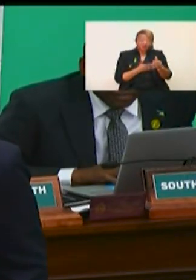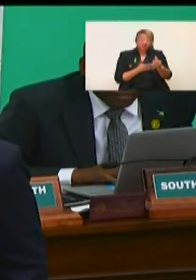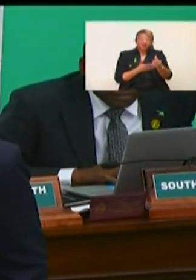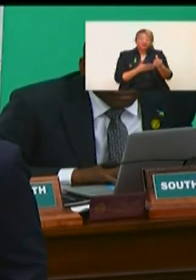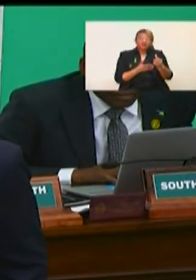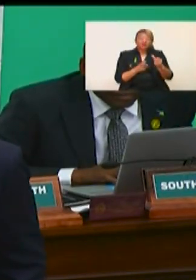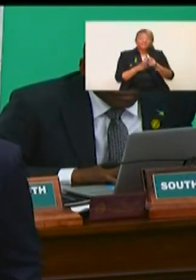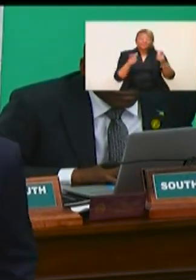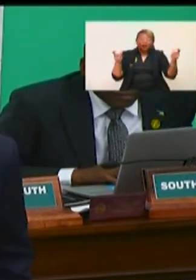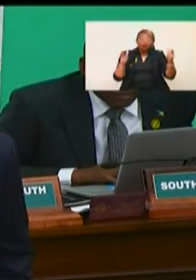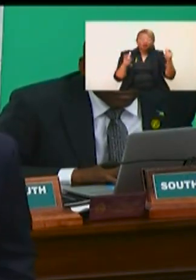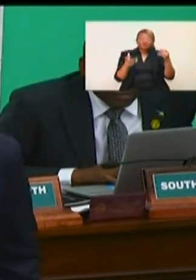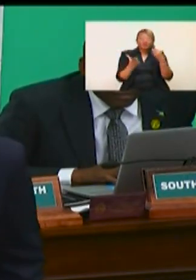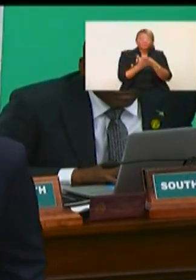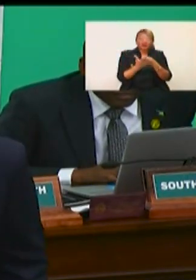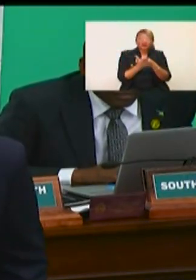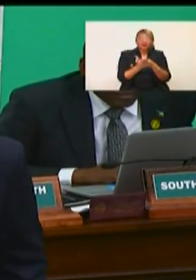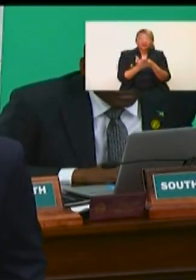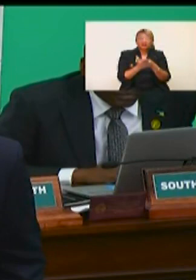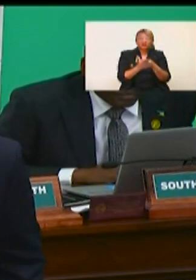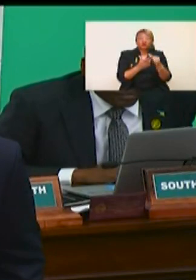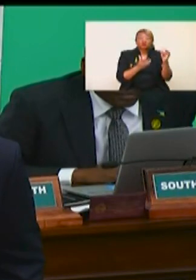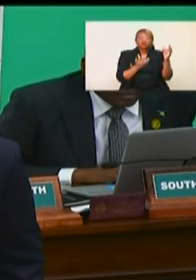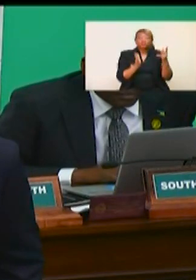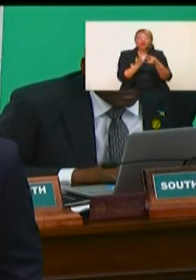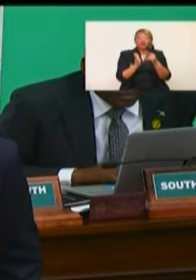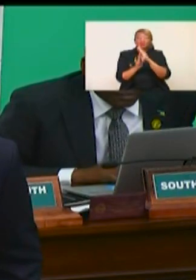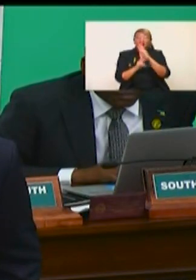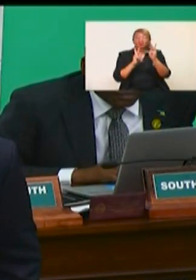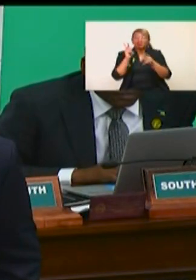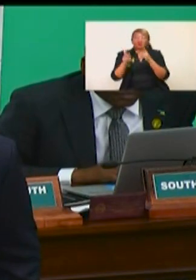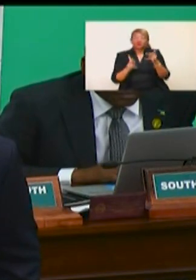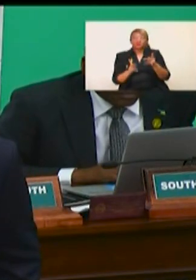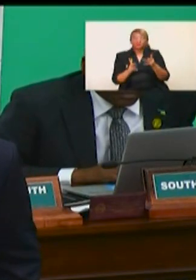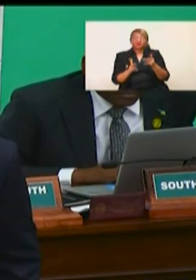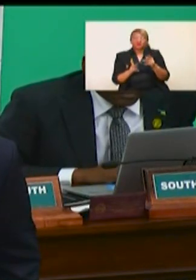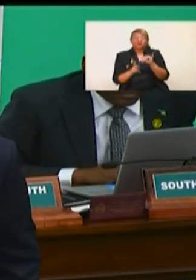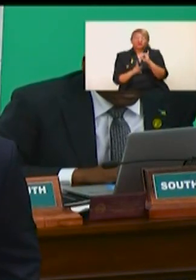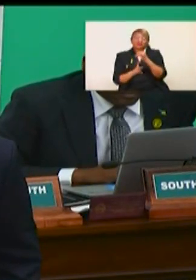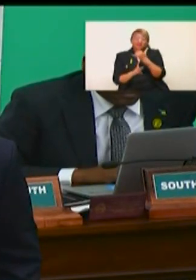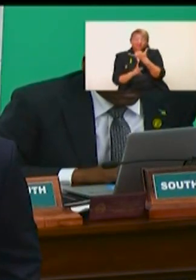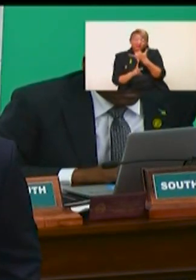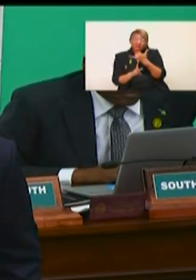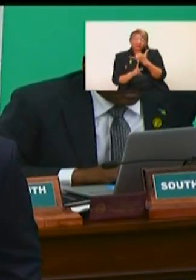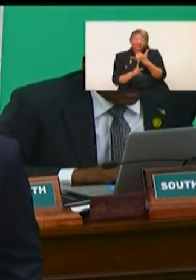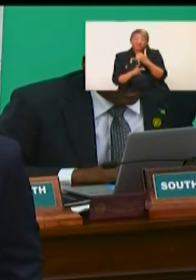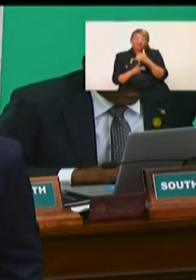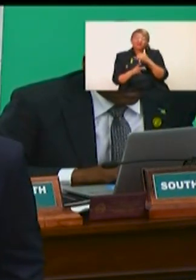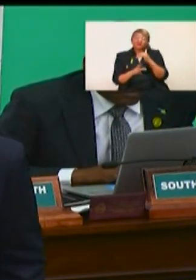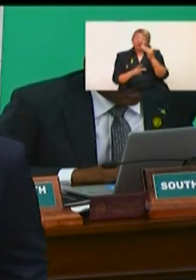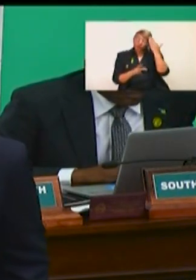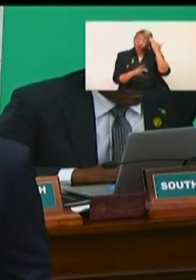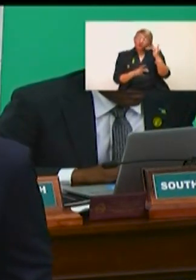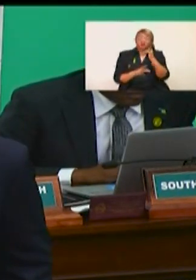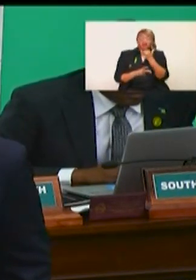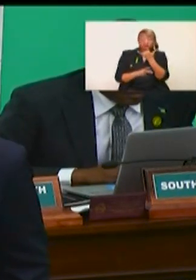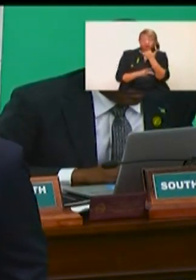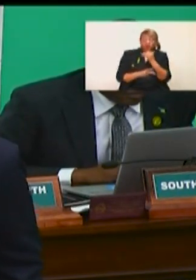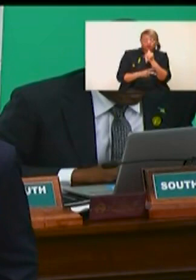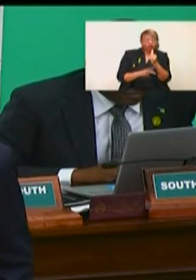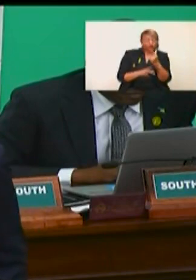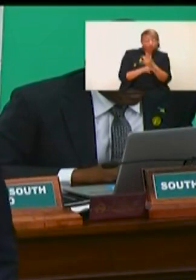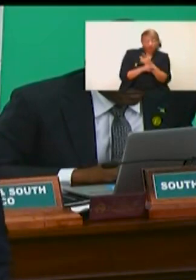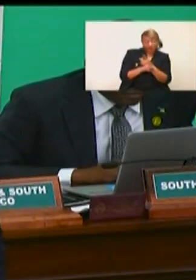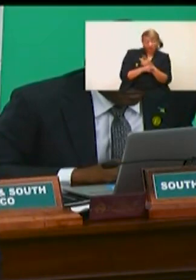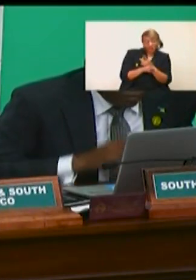people. So the member is misinforming the public here today. He knows he's incorrect. And as the passenger